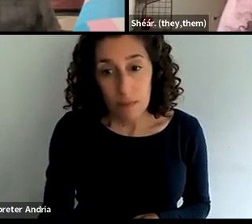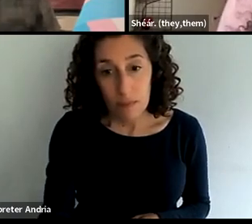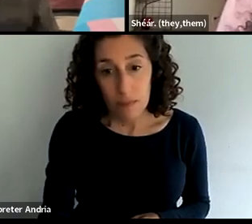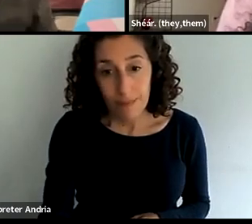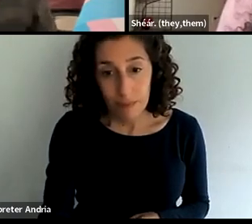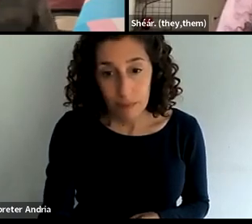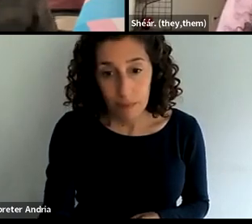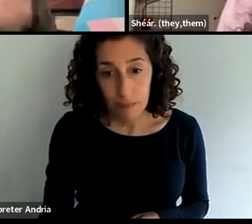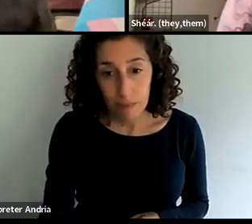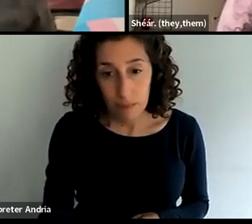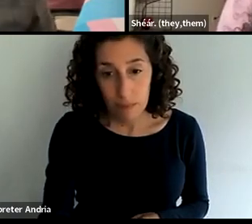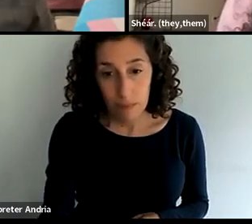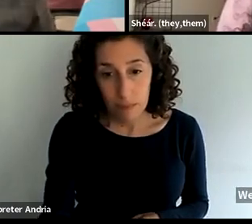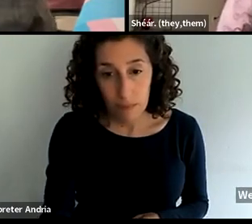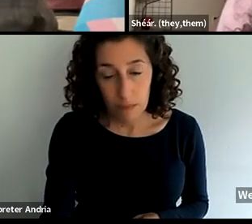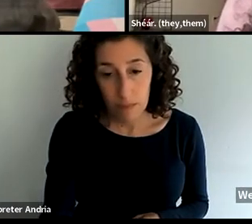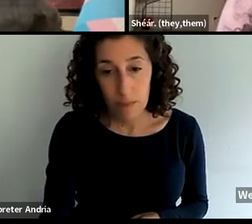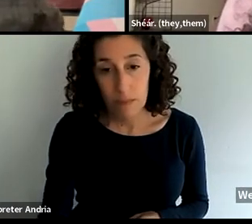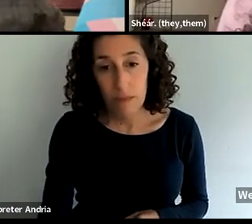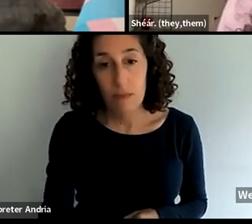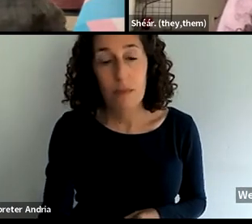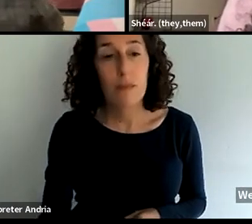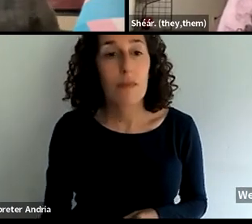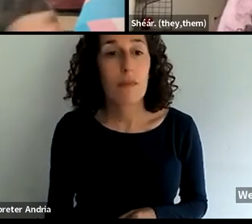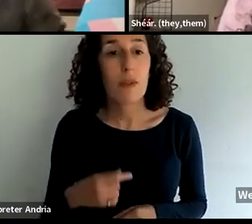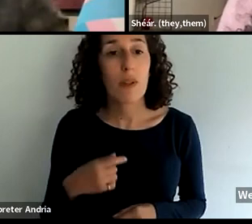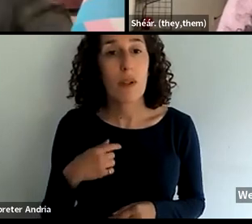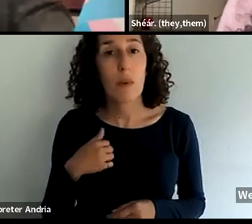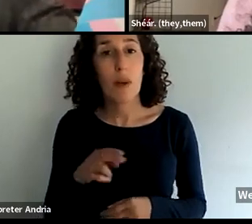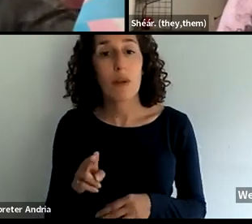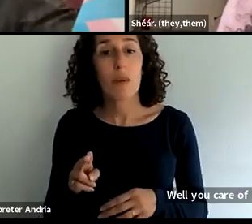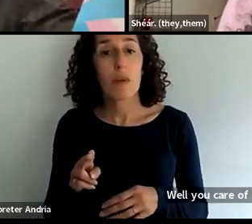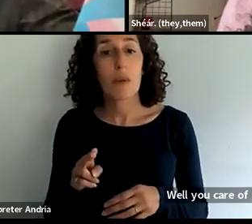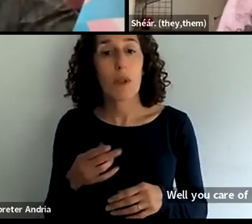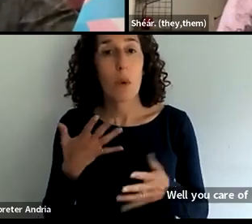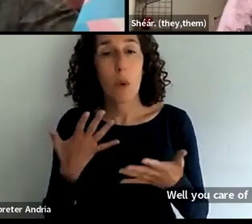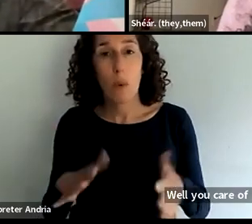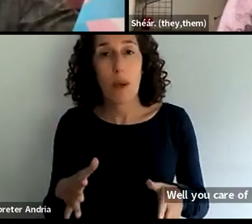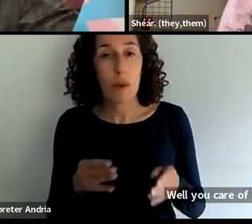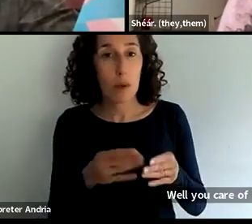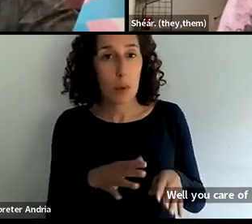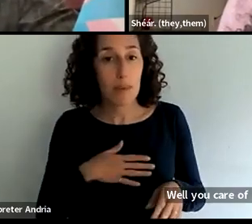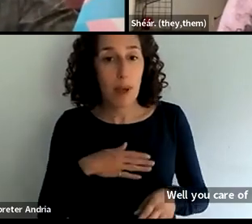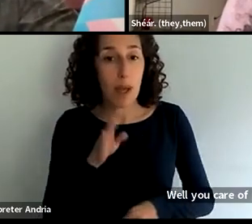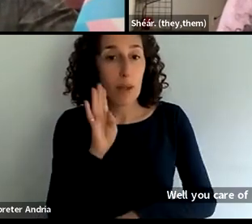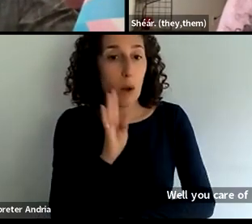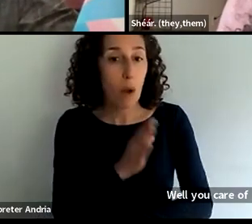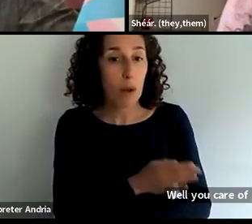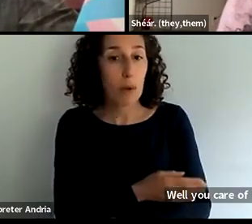don't want to lose my child. I don't want to lose my son. I don't want to lose my daughter. Understand,